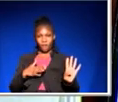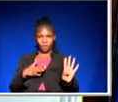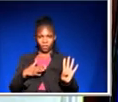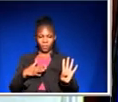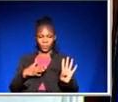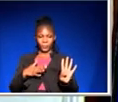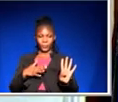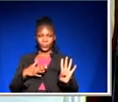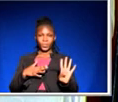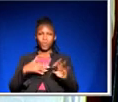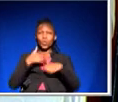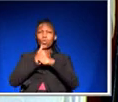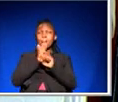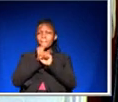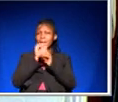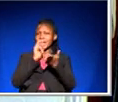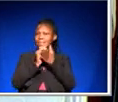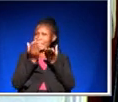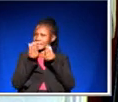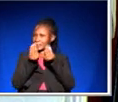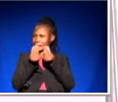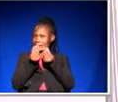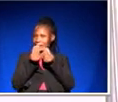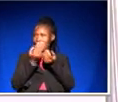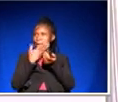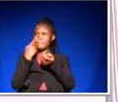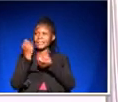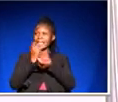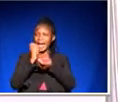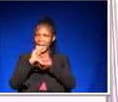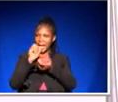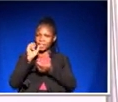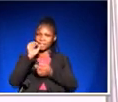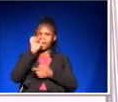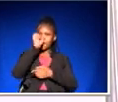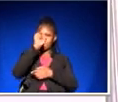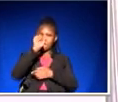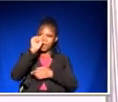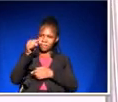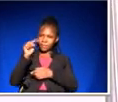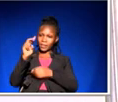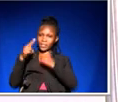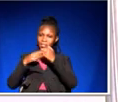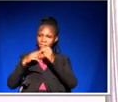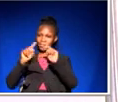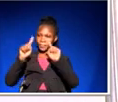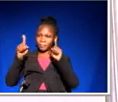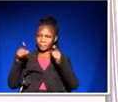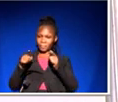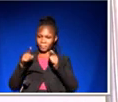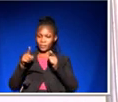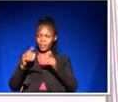Now to make it easy, write this coordinate 5, 7 and write the